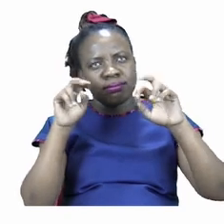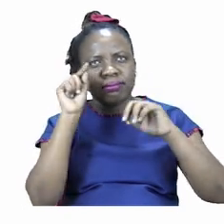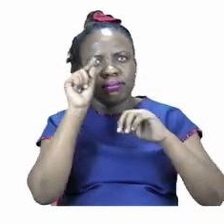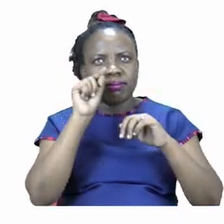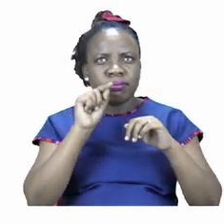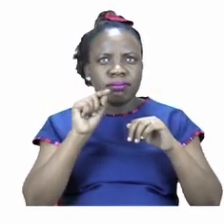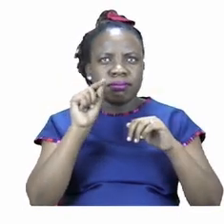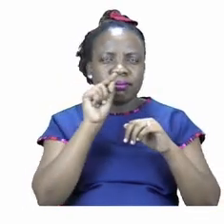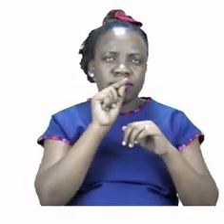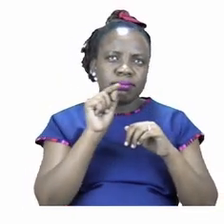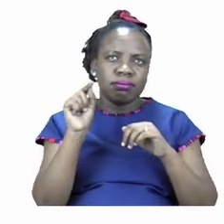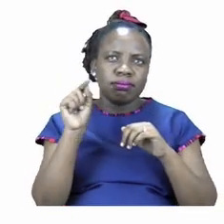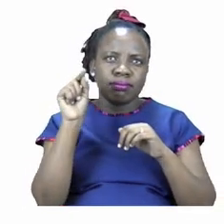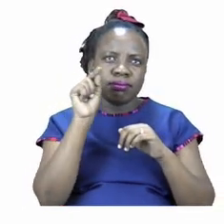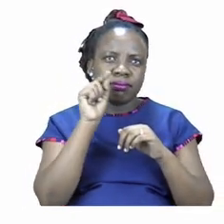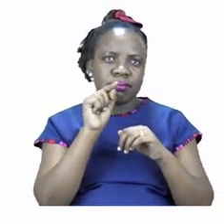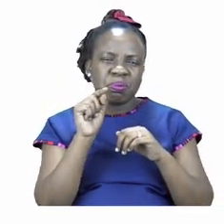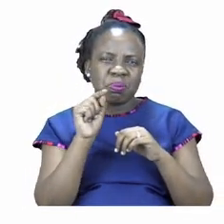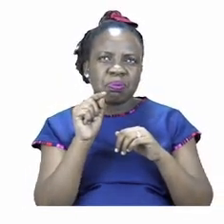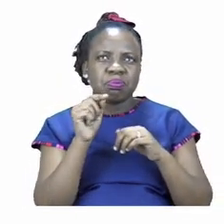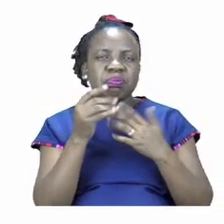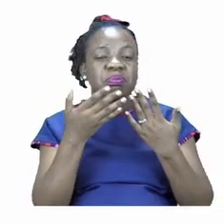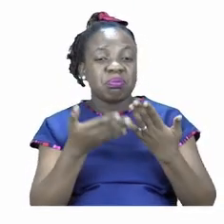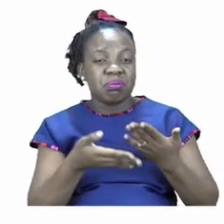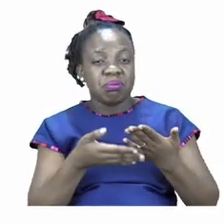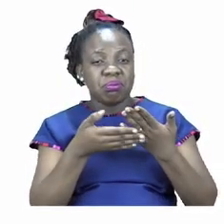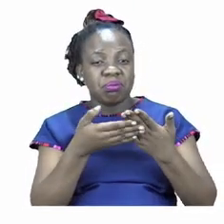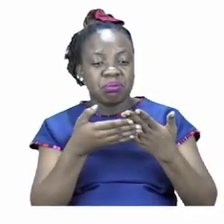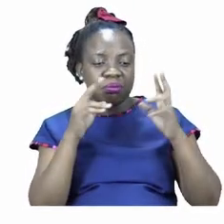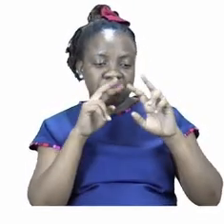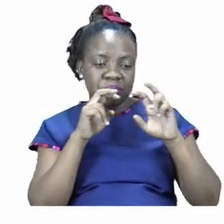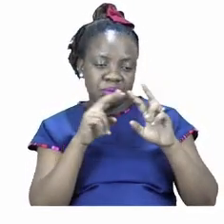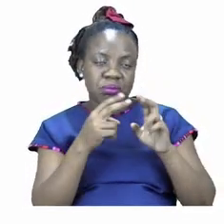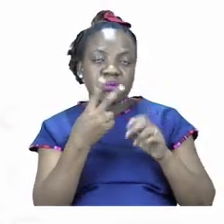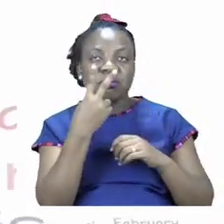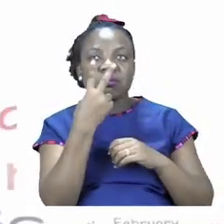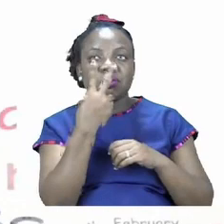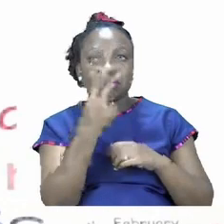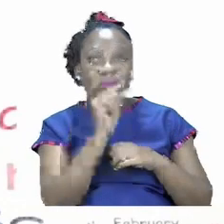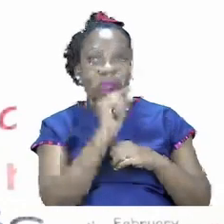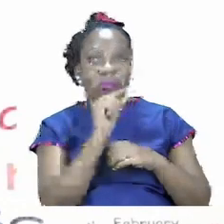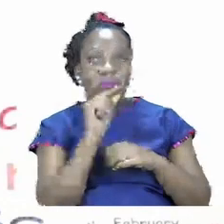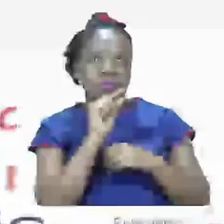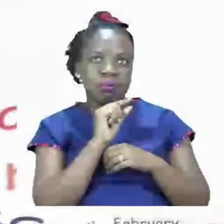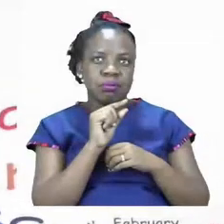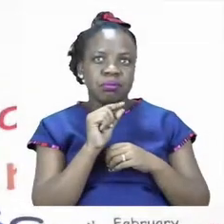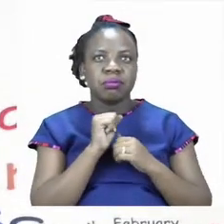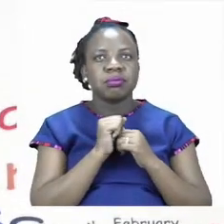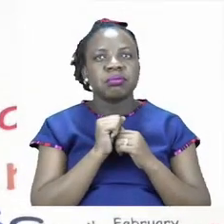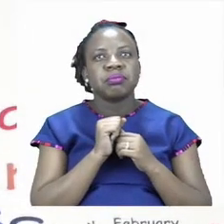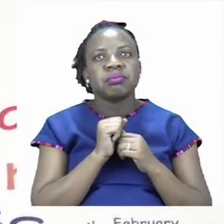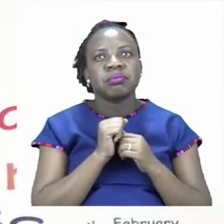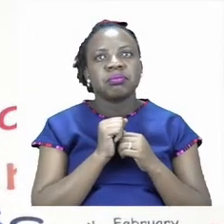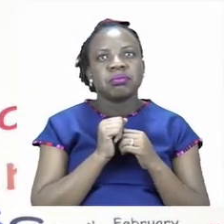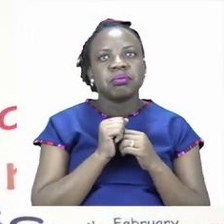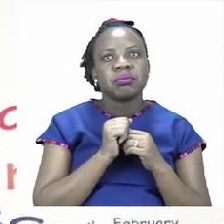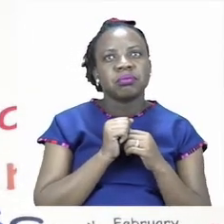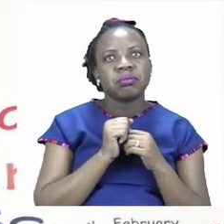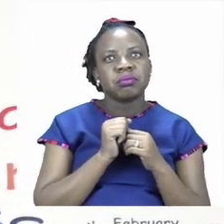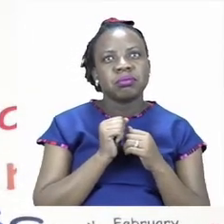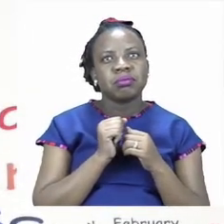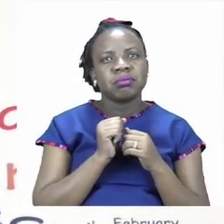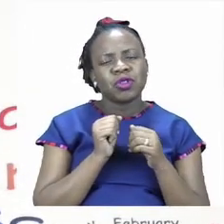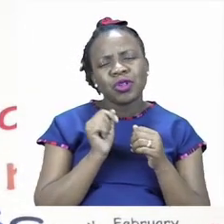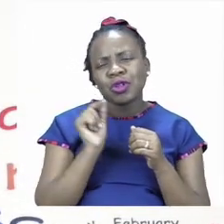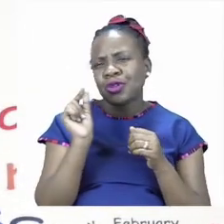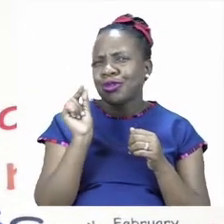am going to help you with at least 2 of the words, so let's take a look at the board. Now, I have a